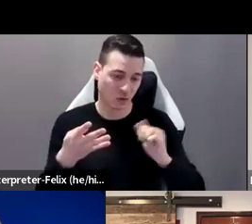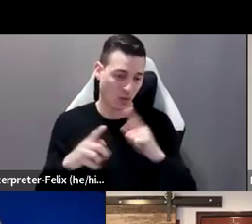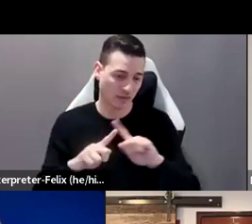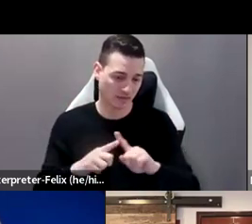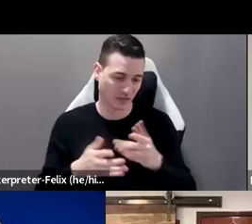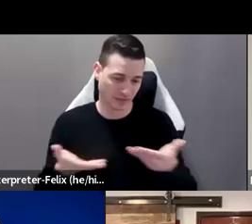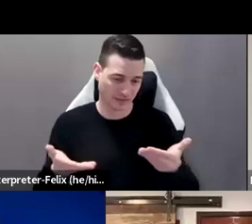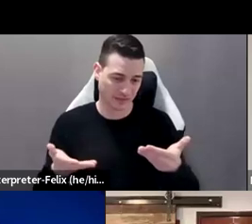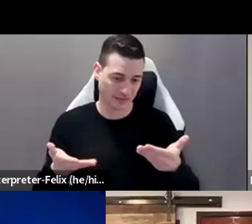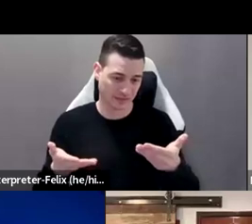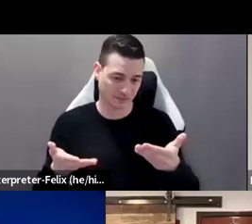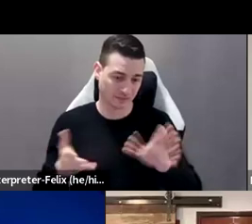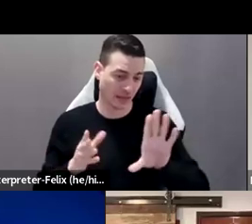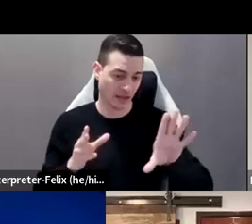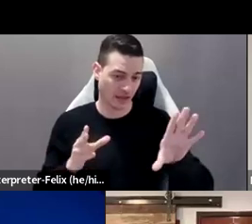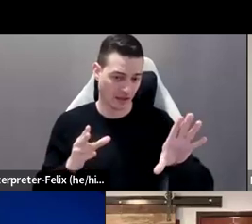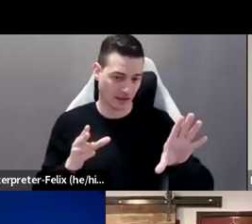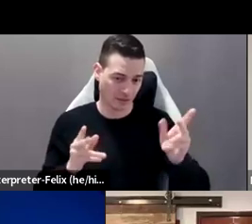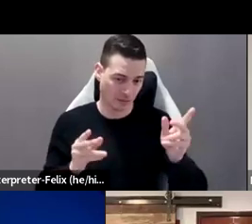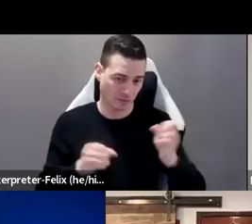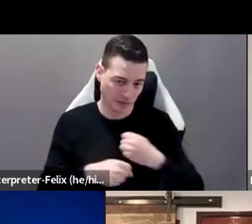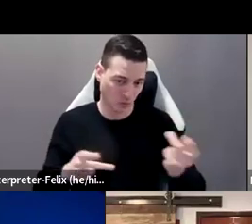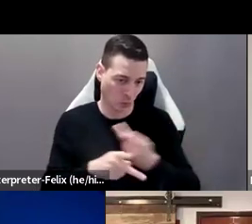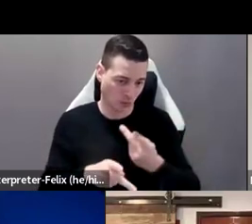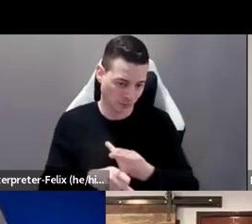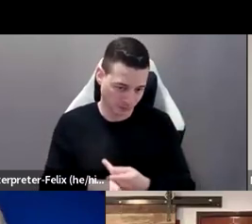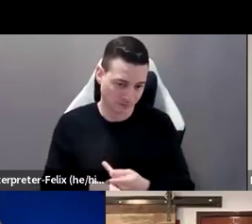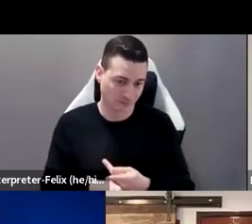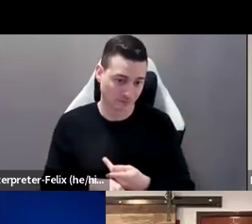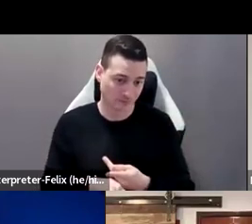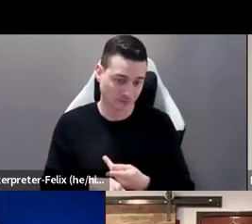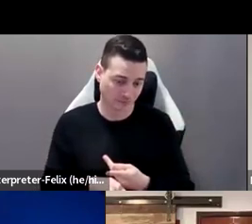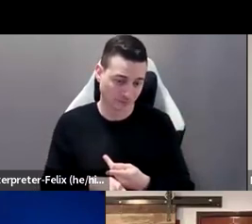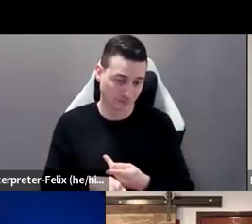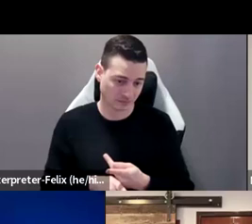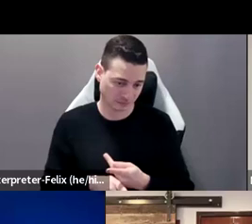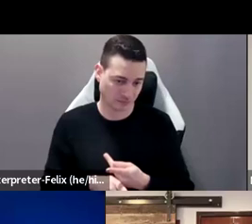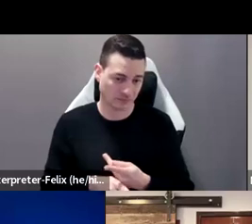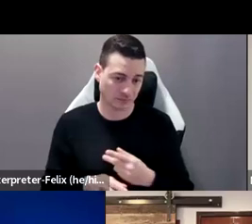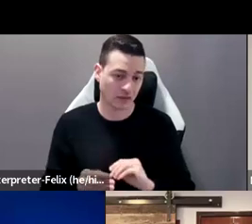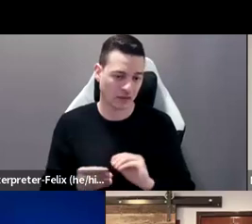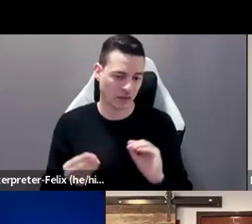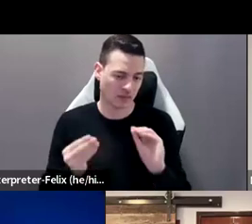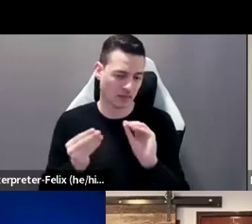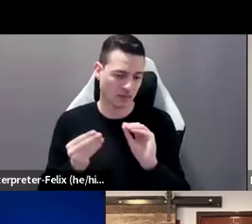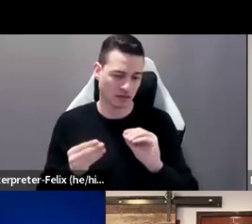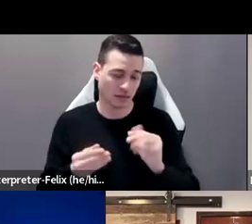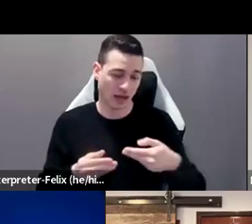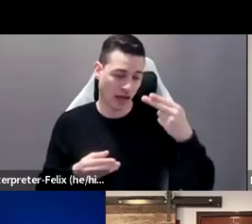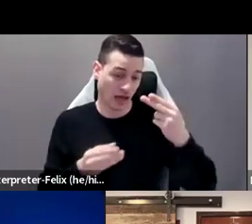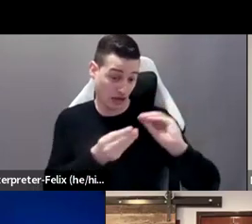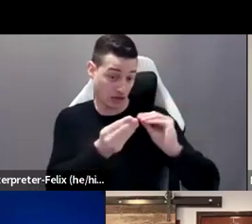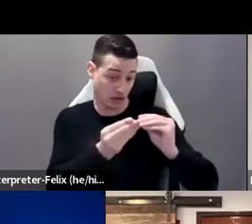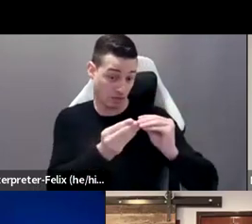can serve to elevate our allostatic load. And the higher your allostatic load, the more we can predict what your future